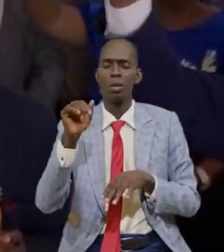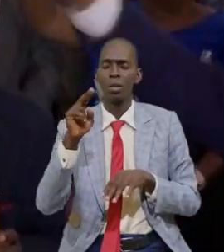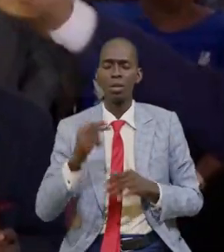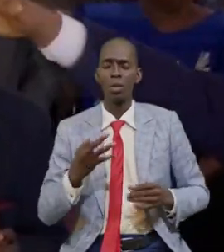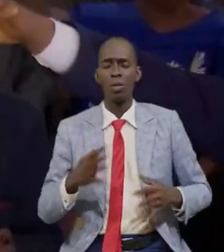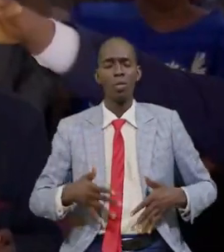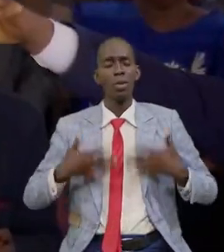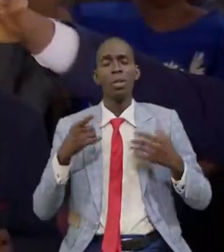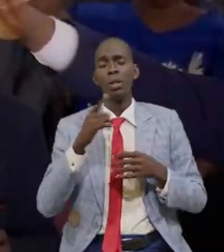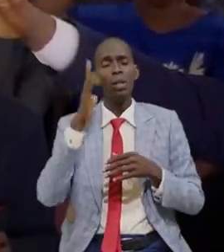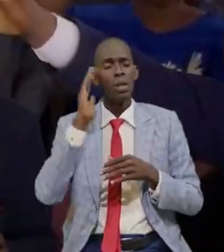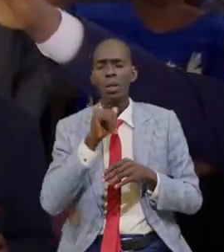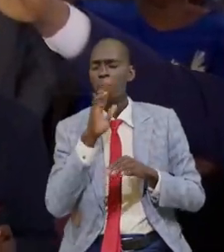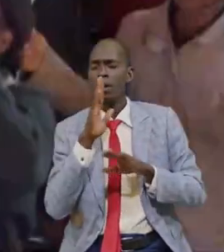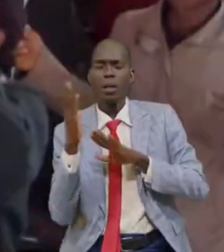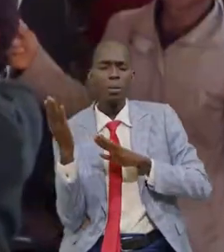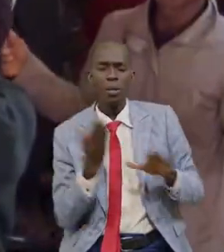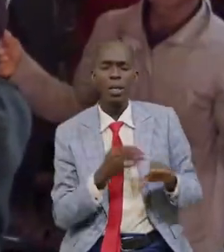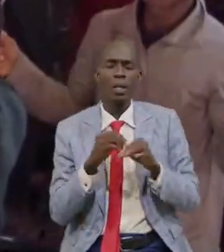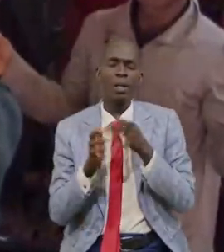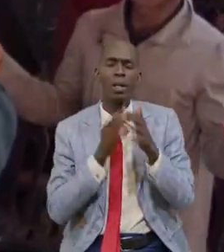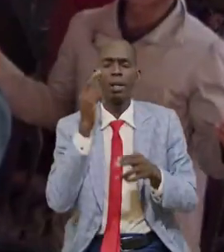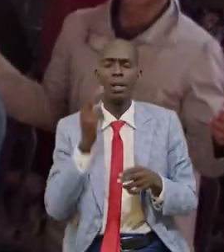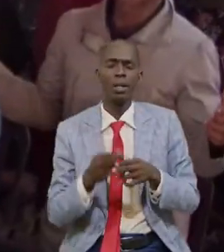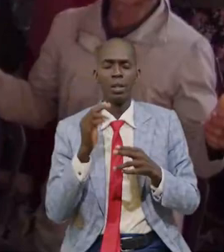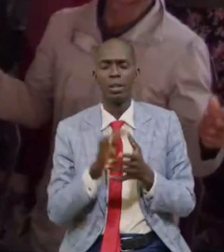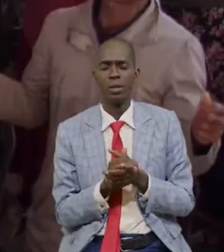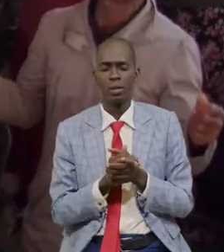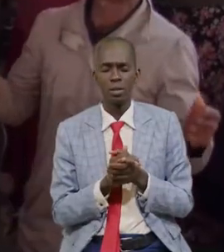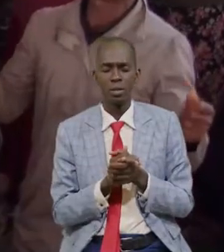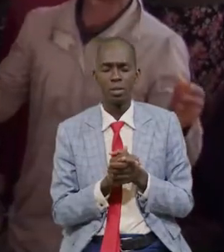be left behind in Jesus' name.